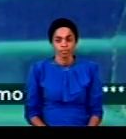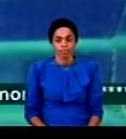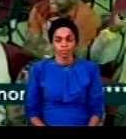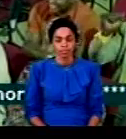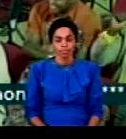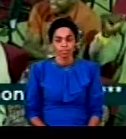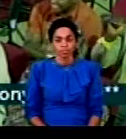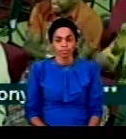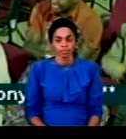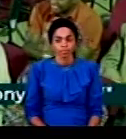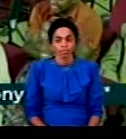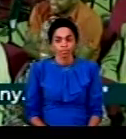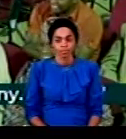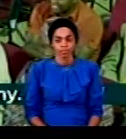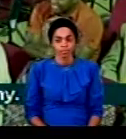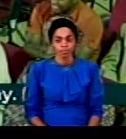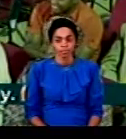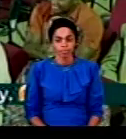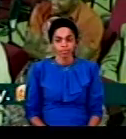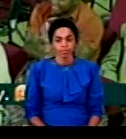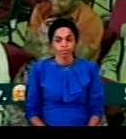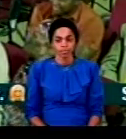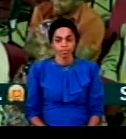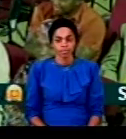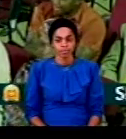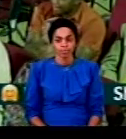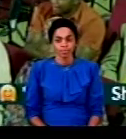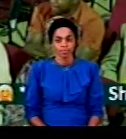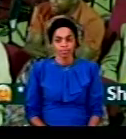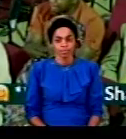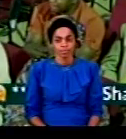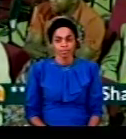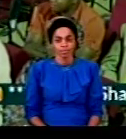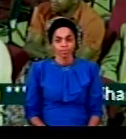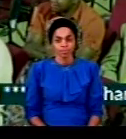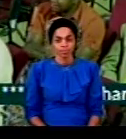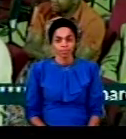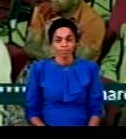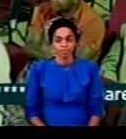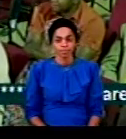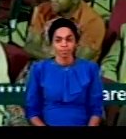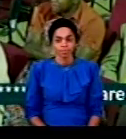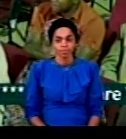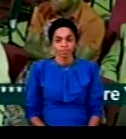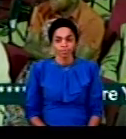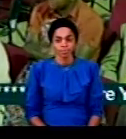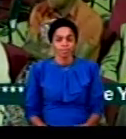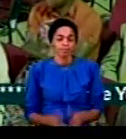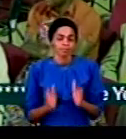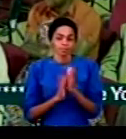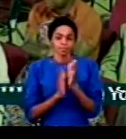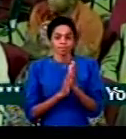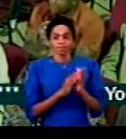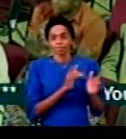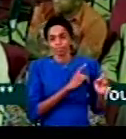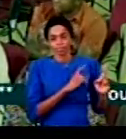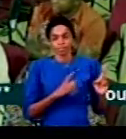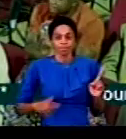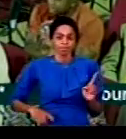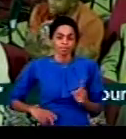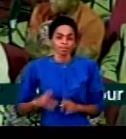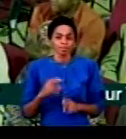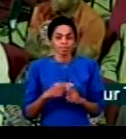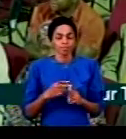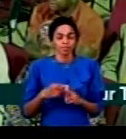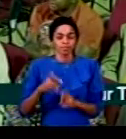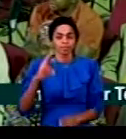Lord her name is Regina Jackson she took in 22 years ago some 22 years ago, she